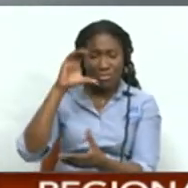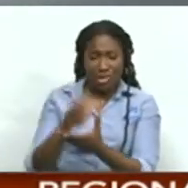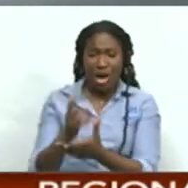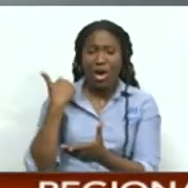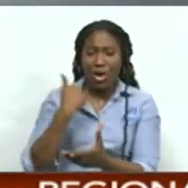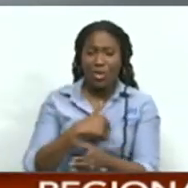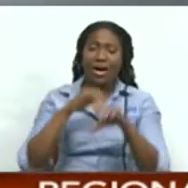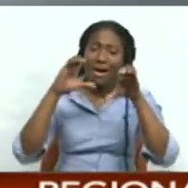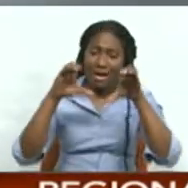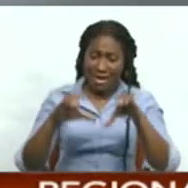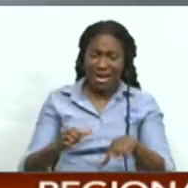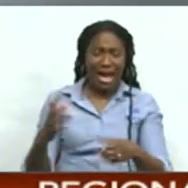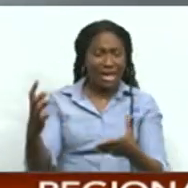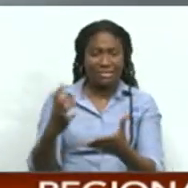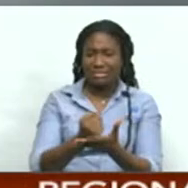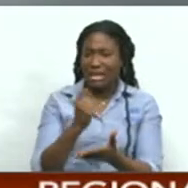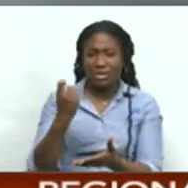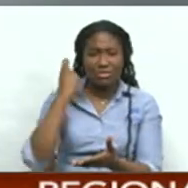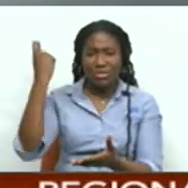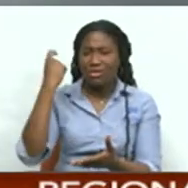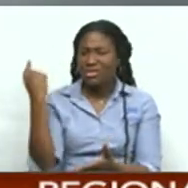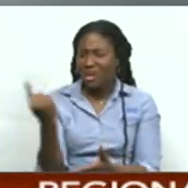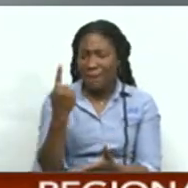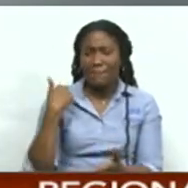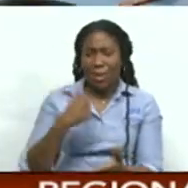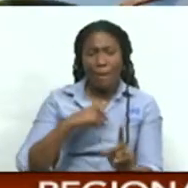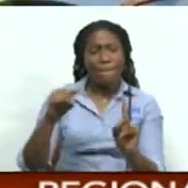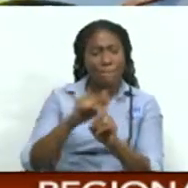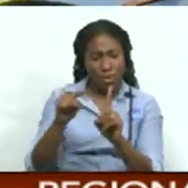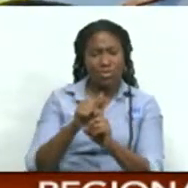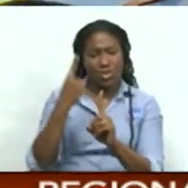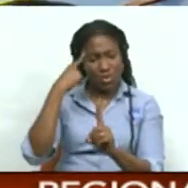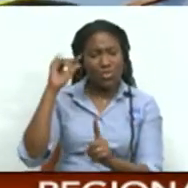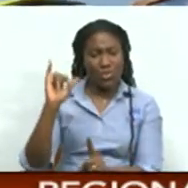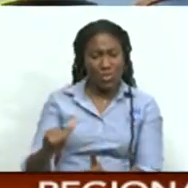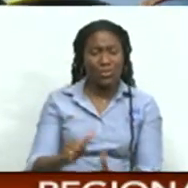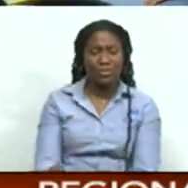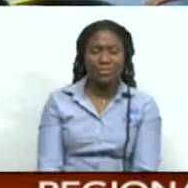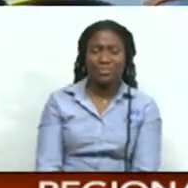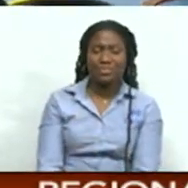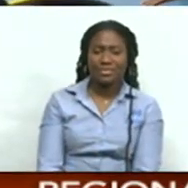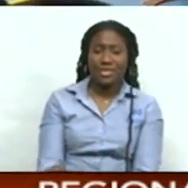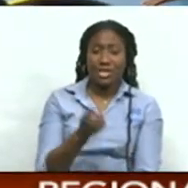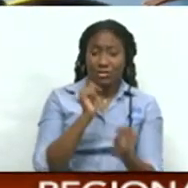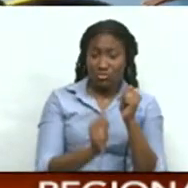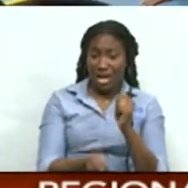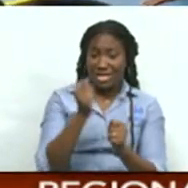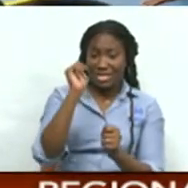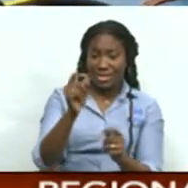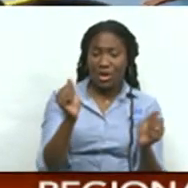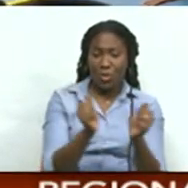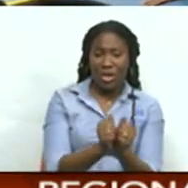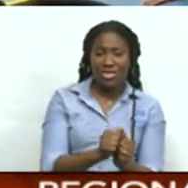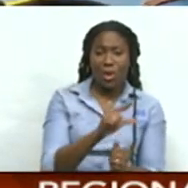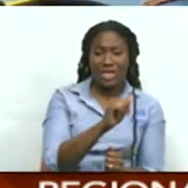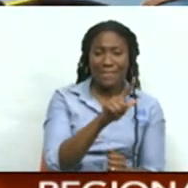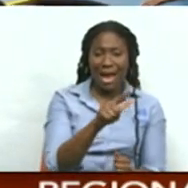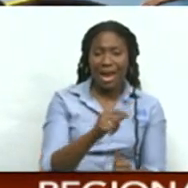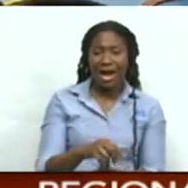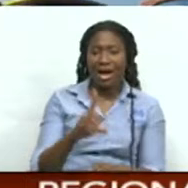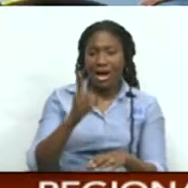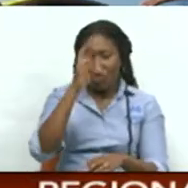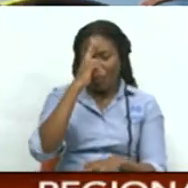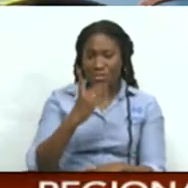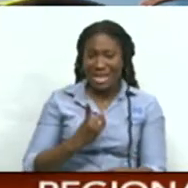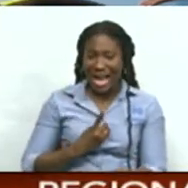something and a positive energy towards doing that. Now, TNT is grouped alongside Guatemala, the Dominican Republic, and the